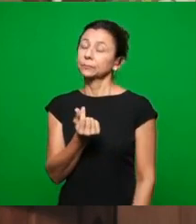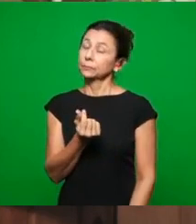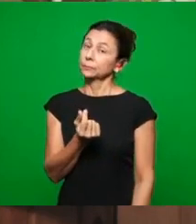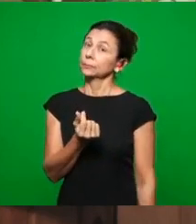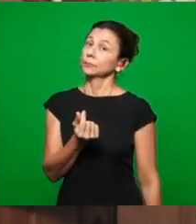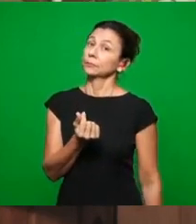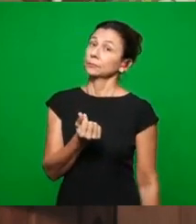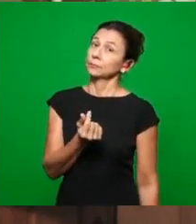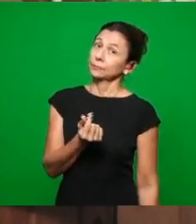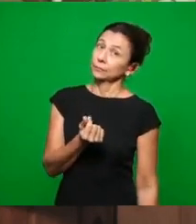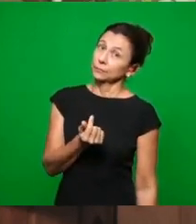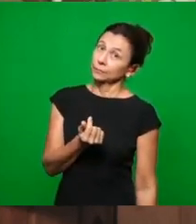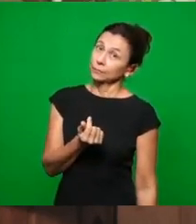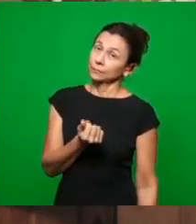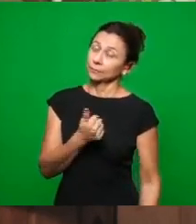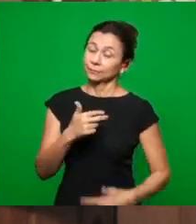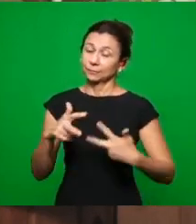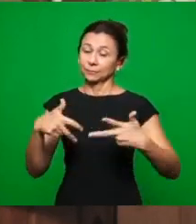money,